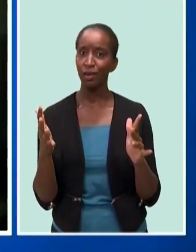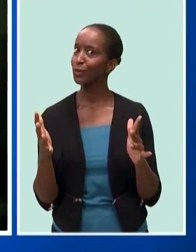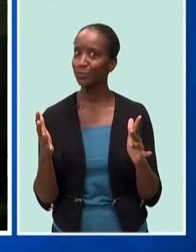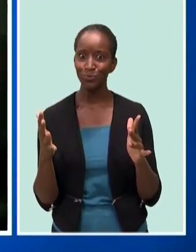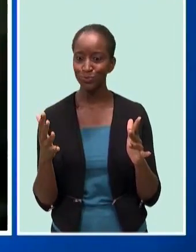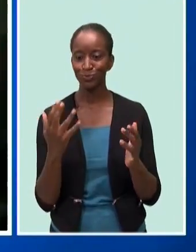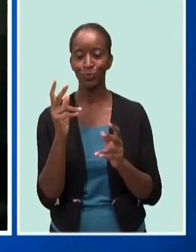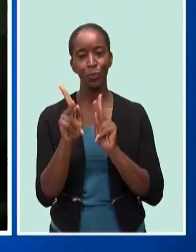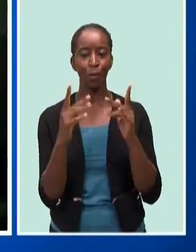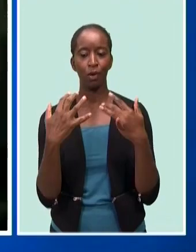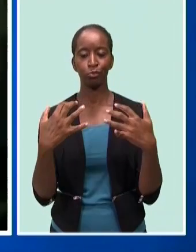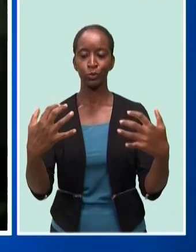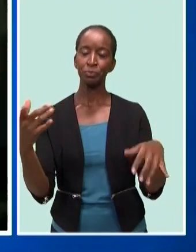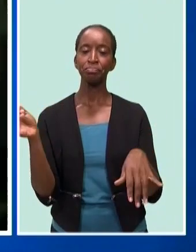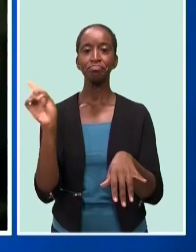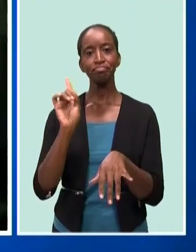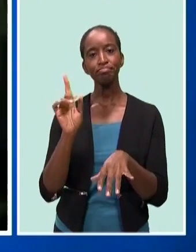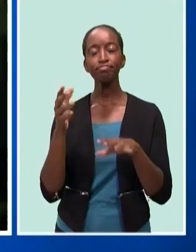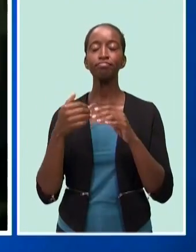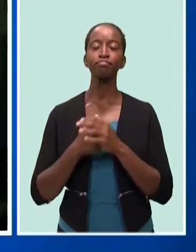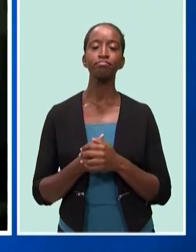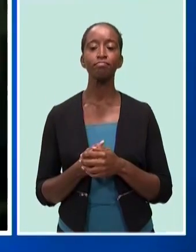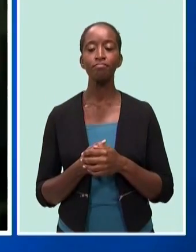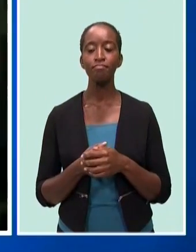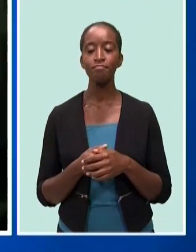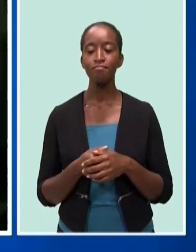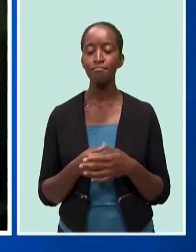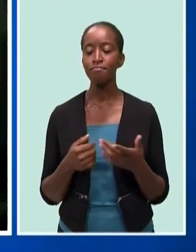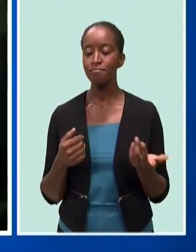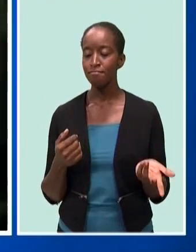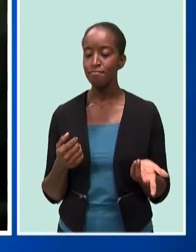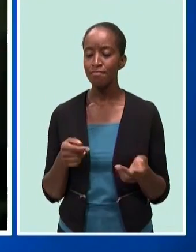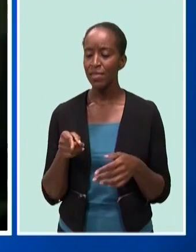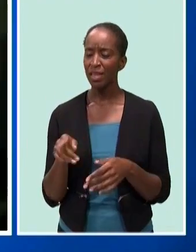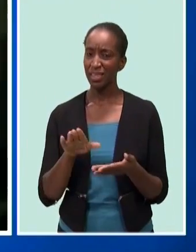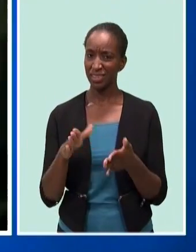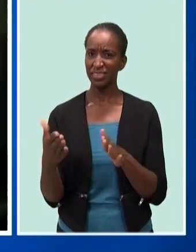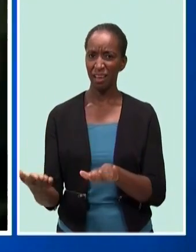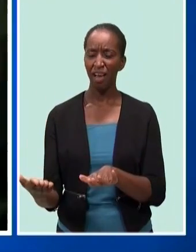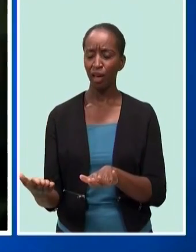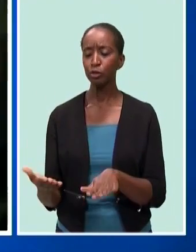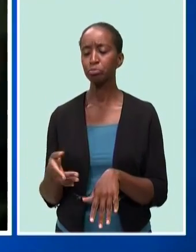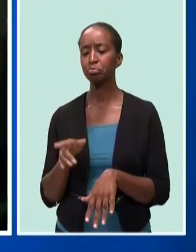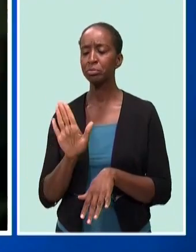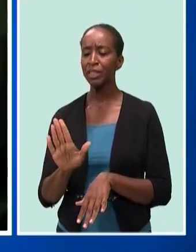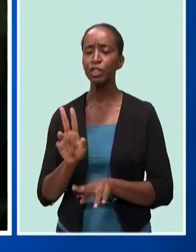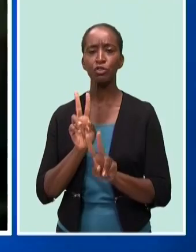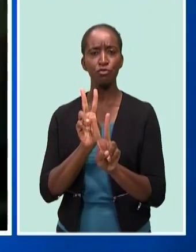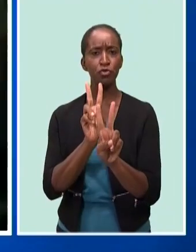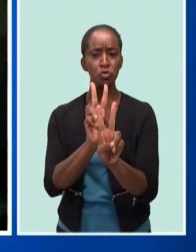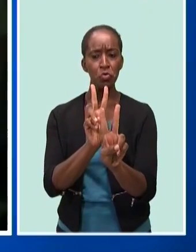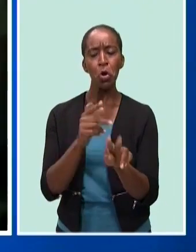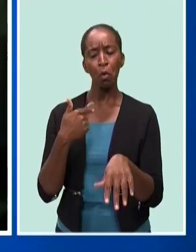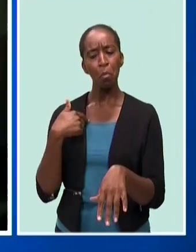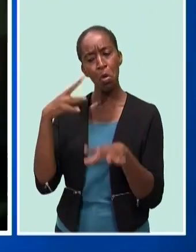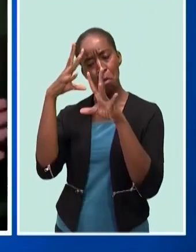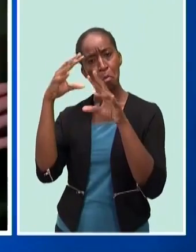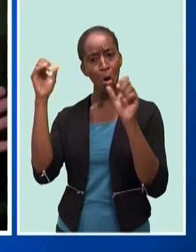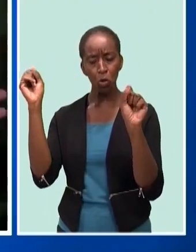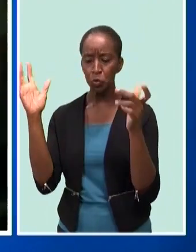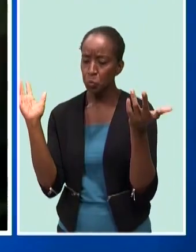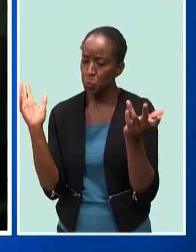socks? And U.S. President Donald Trump is known for his Twitter feuds with various well-known people.